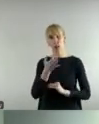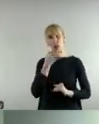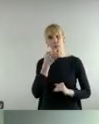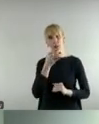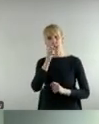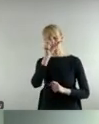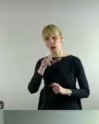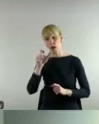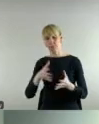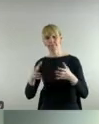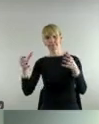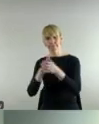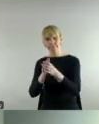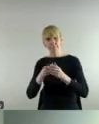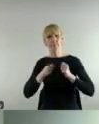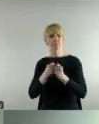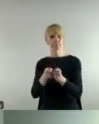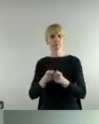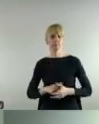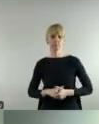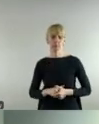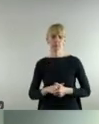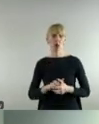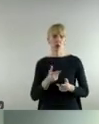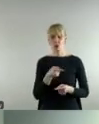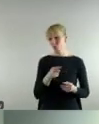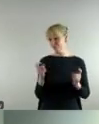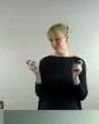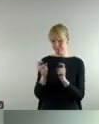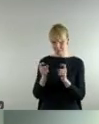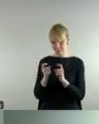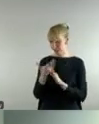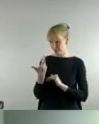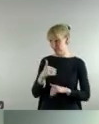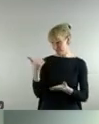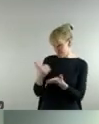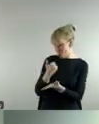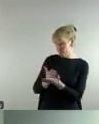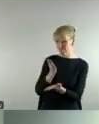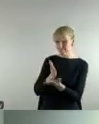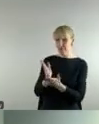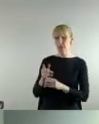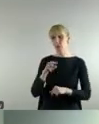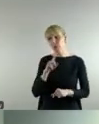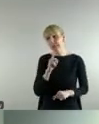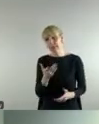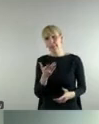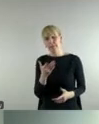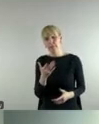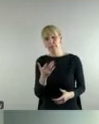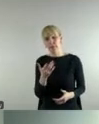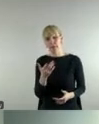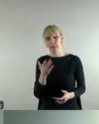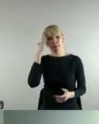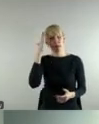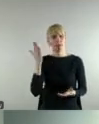neighbors isn't just this last resort or something you see trust in as something that materializes, but it's something that you focus on all the time.